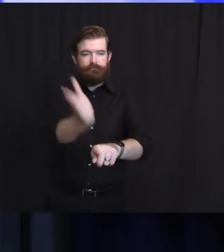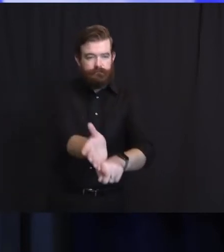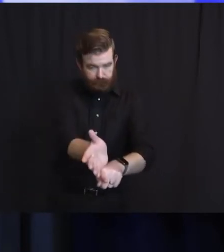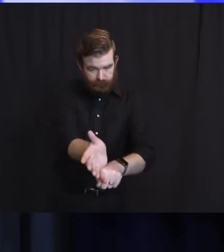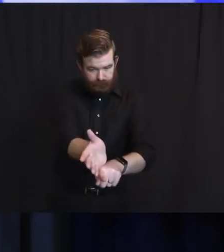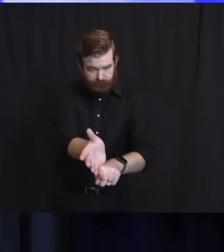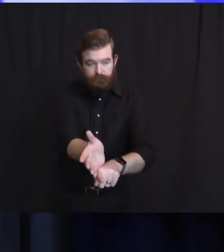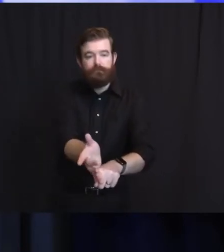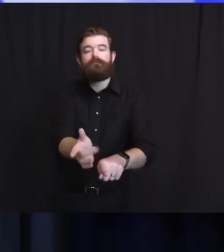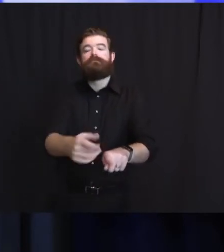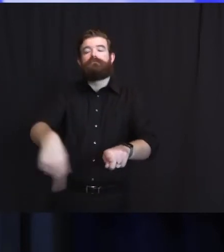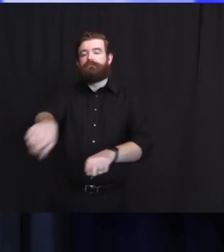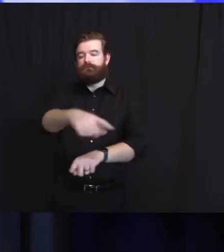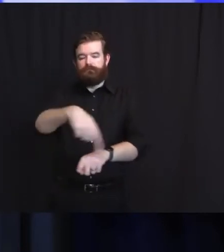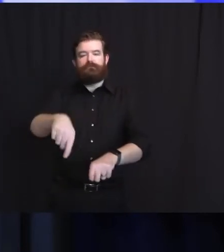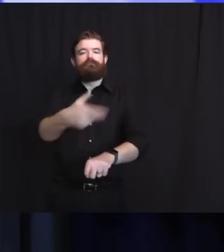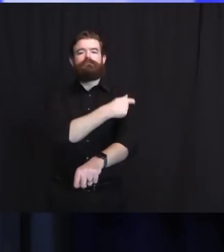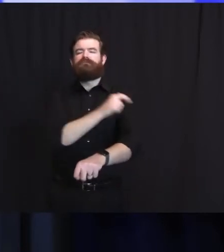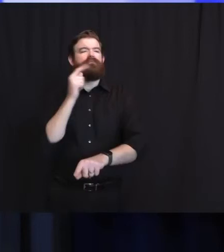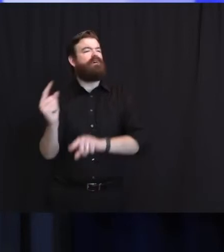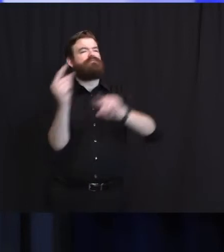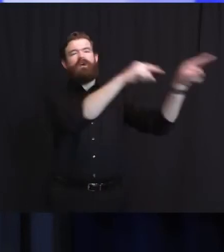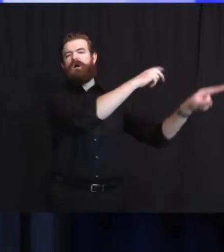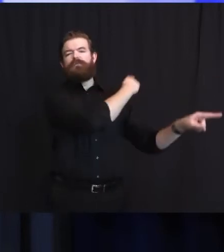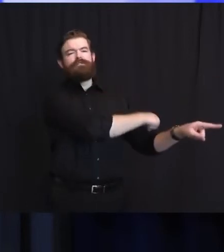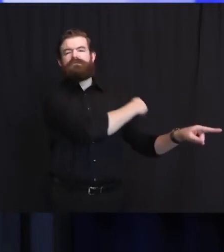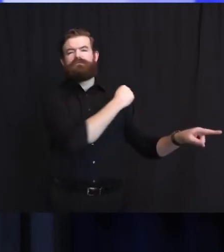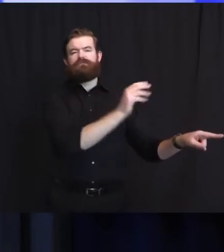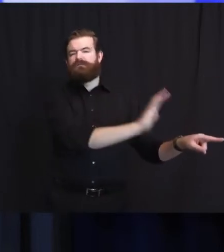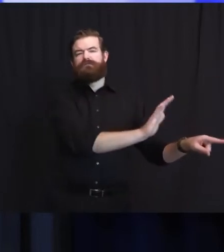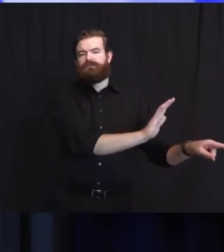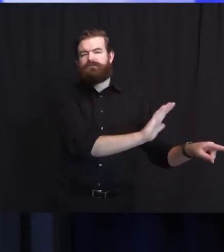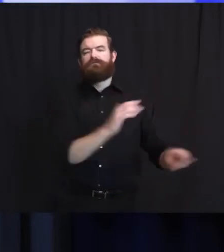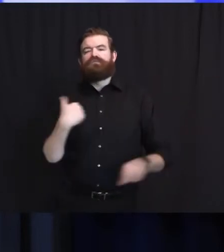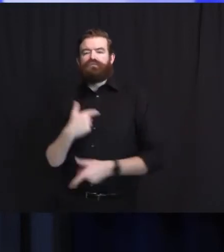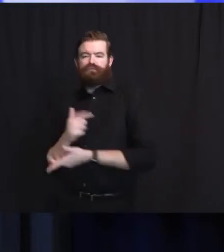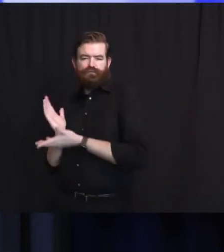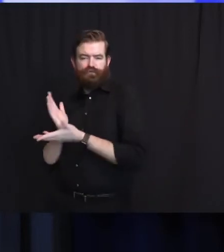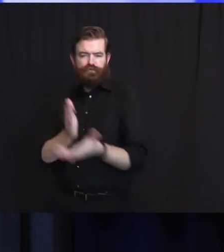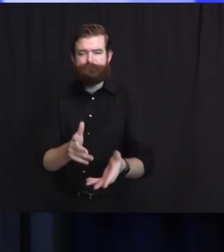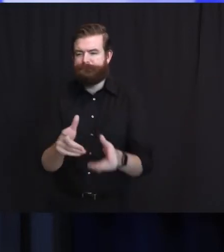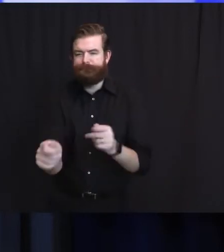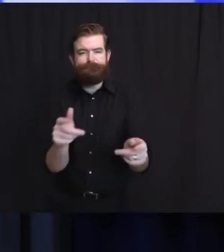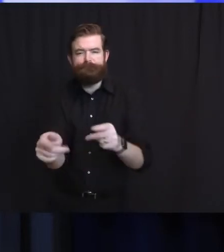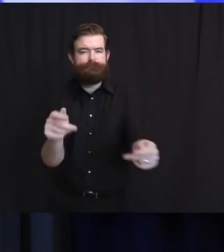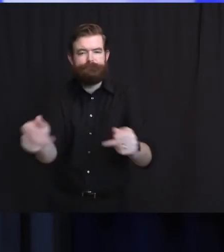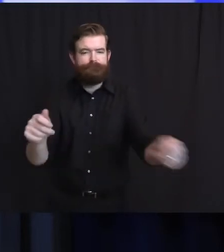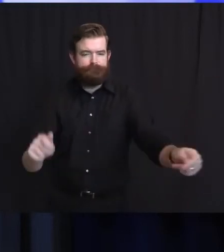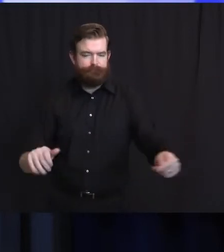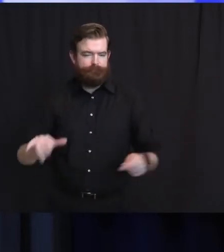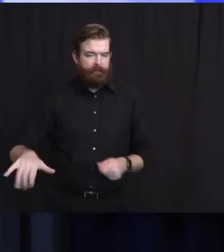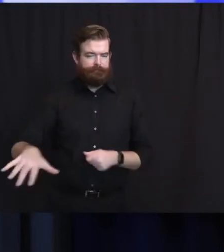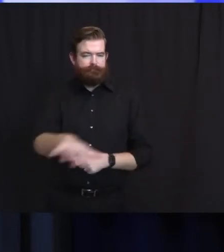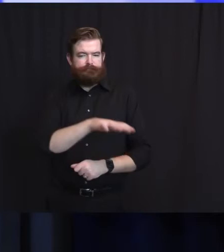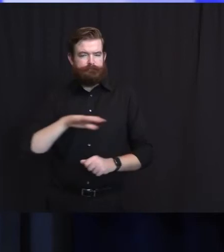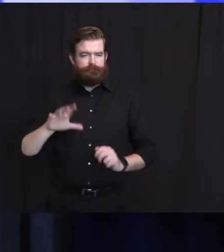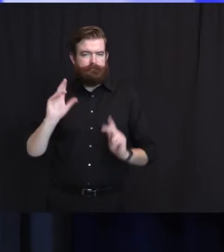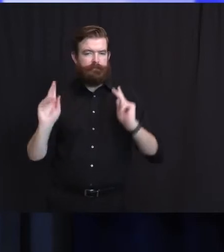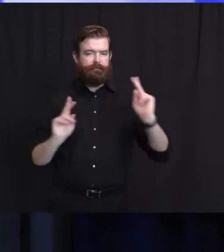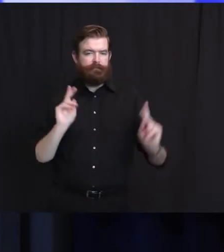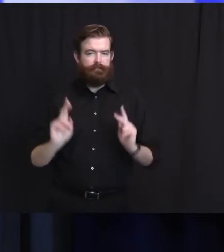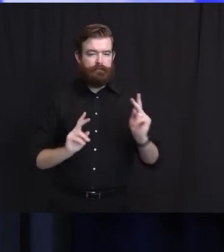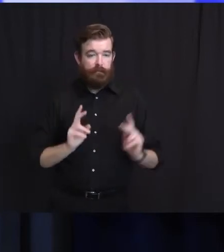not have the information systems technology to support the requirements to get into the program. After receiving the approval